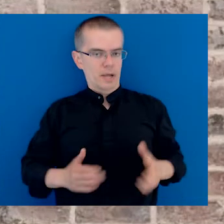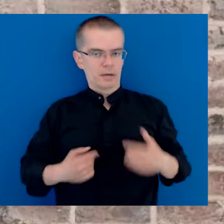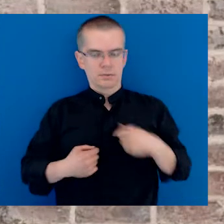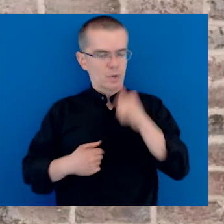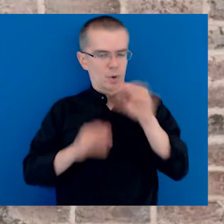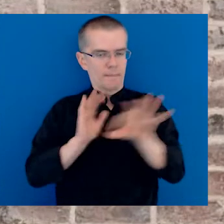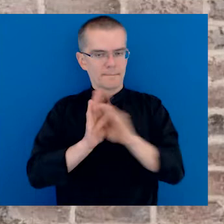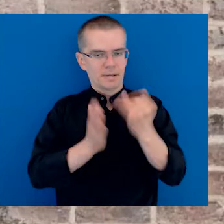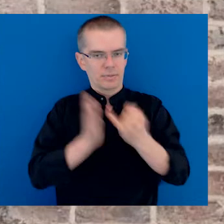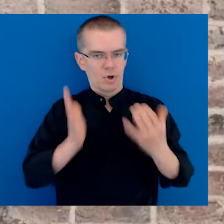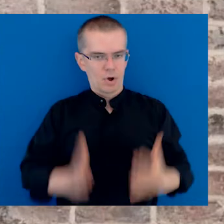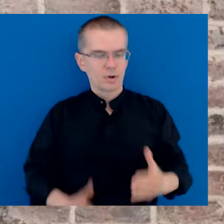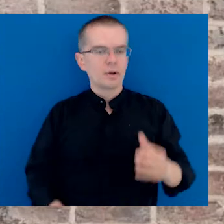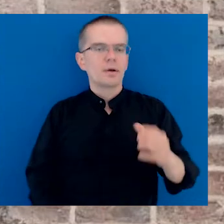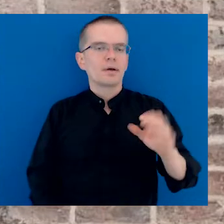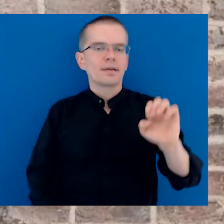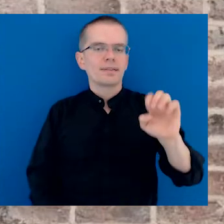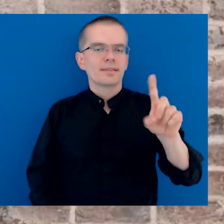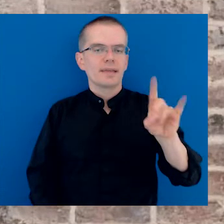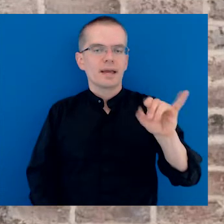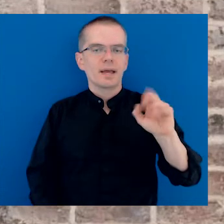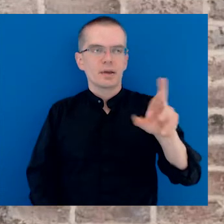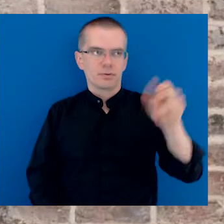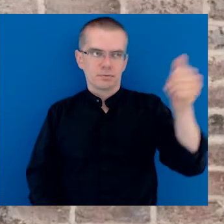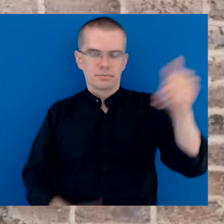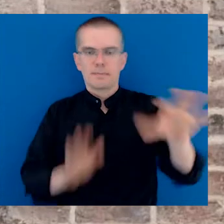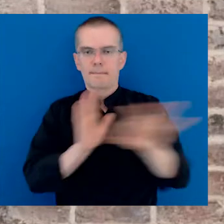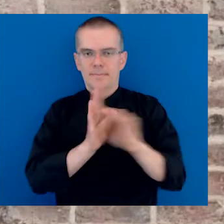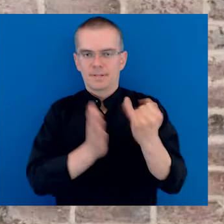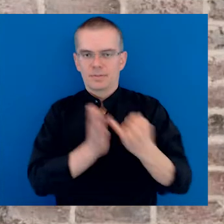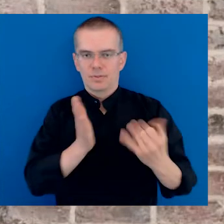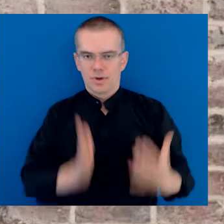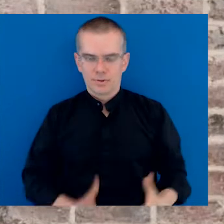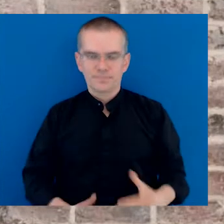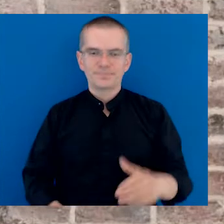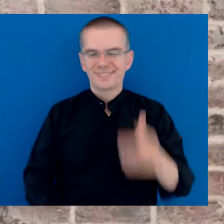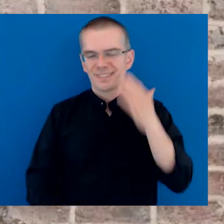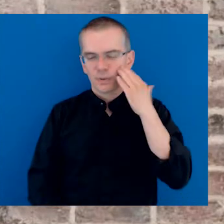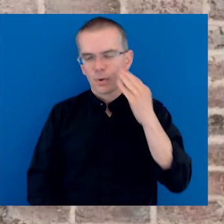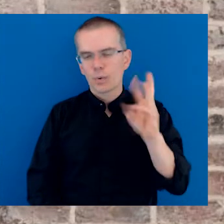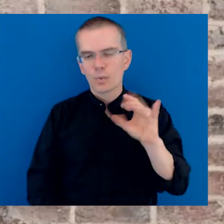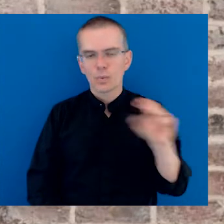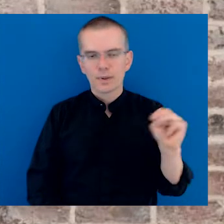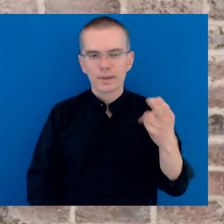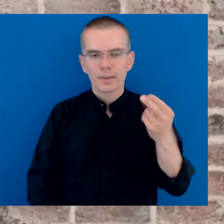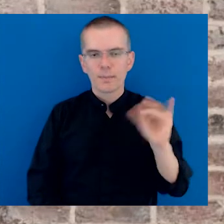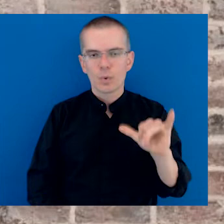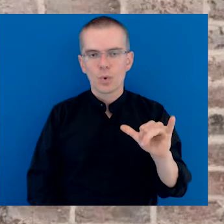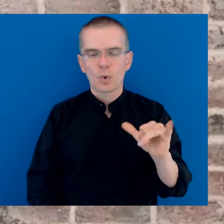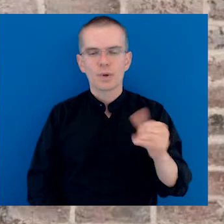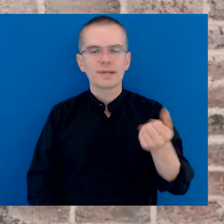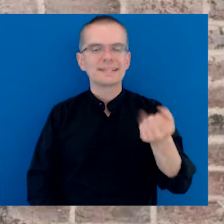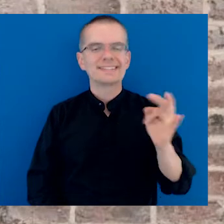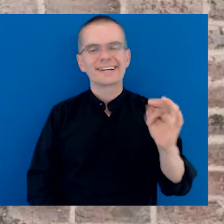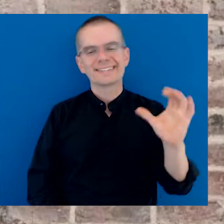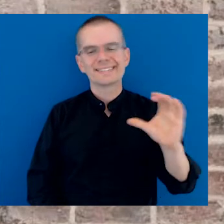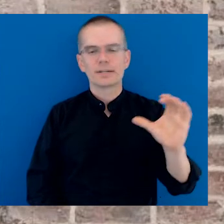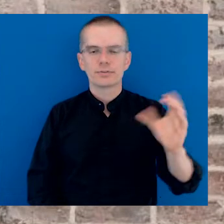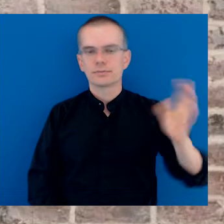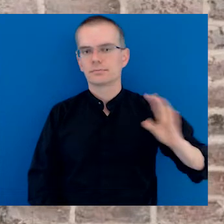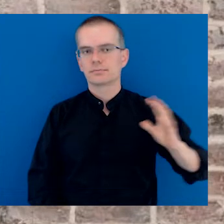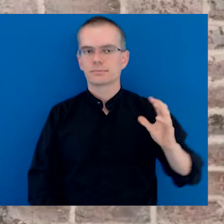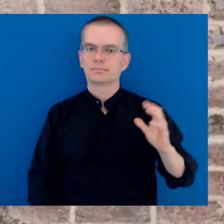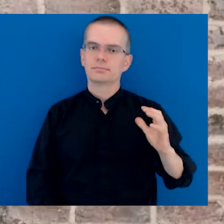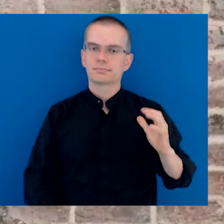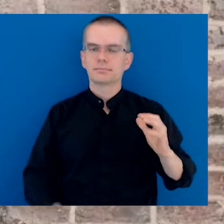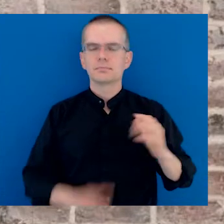editor picks the illustrator. And of course, William Hoy, as we've talked about it, he's 19th century mostly, although